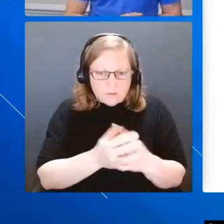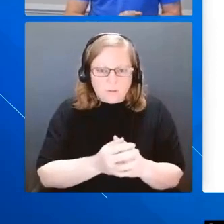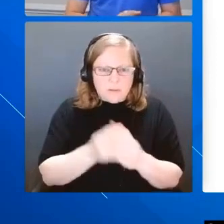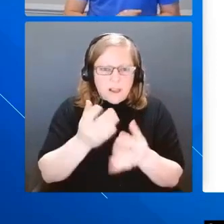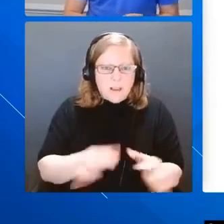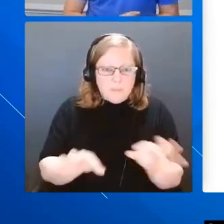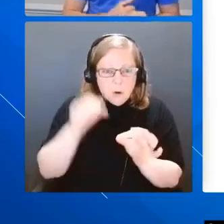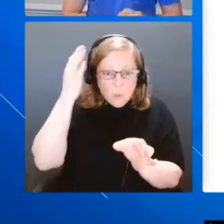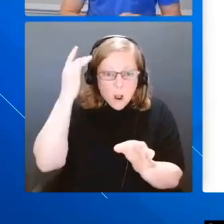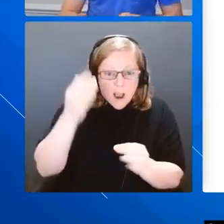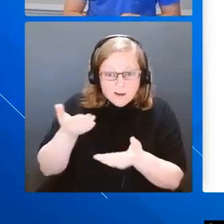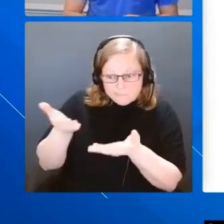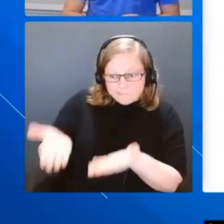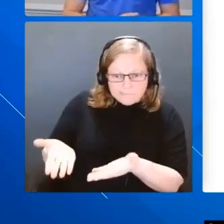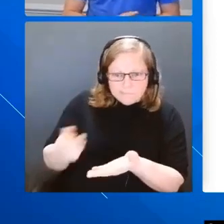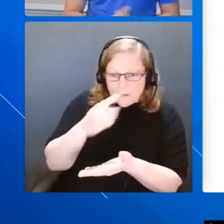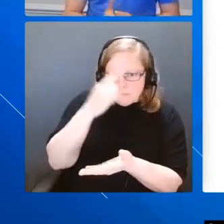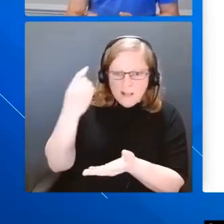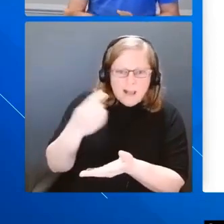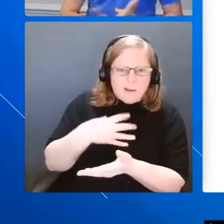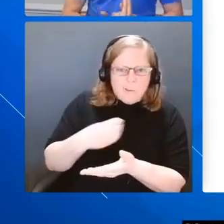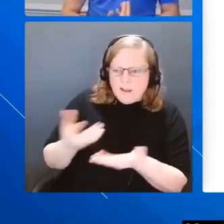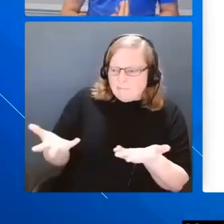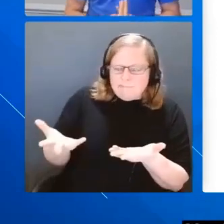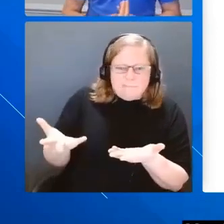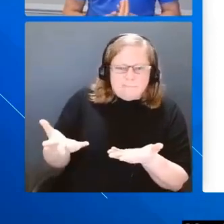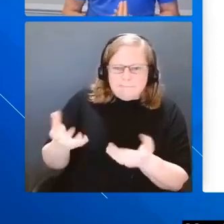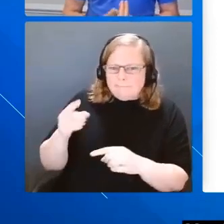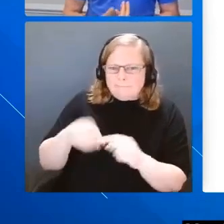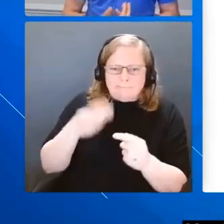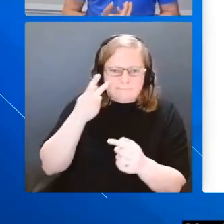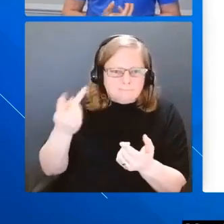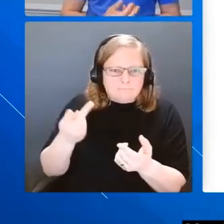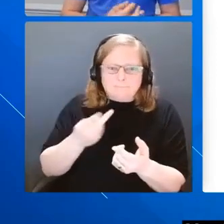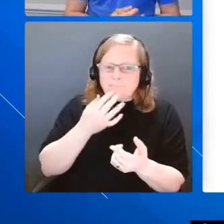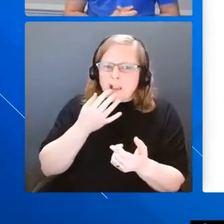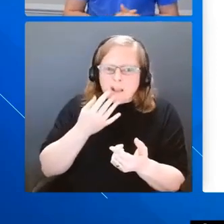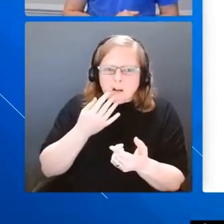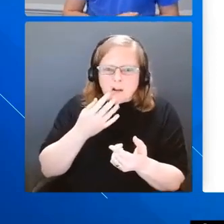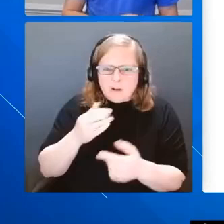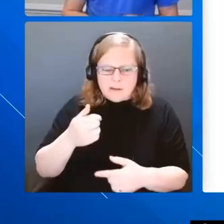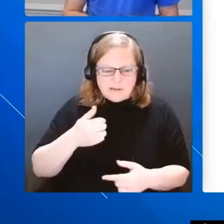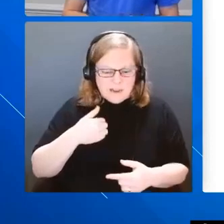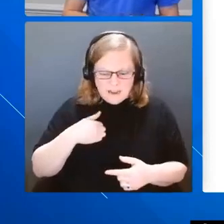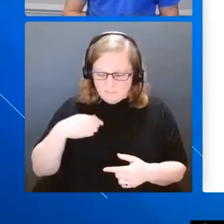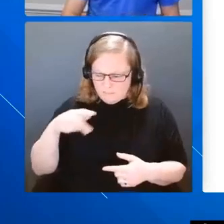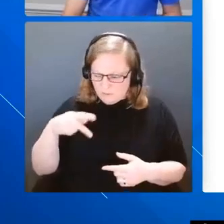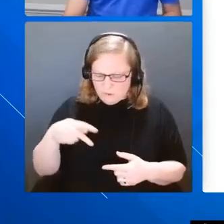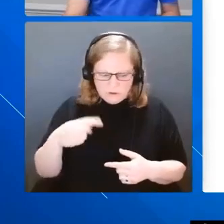full colorblind, fully color vision deficient. Your coworker in the green group and you're the purple group, you would never tell the difference.